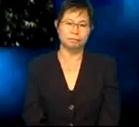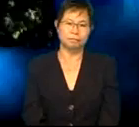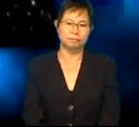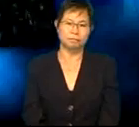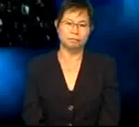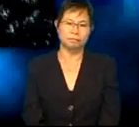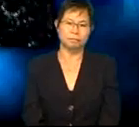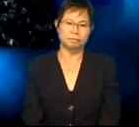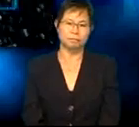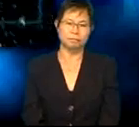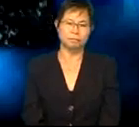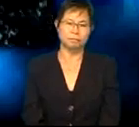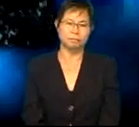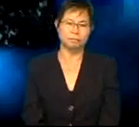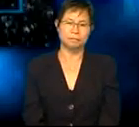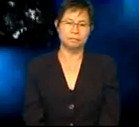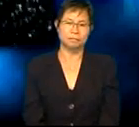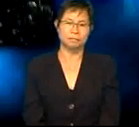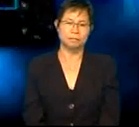The brain.